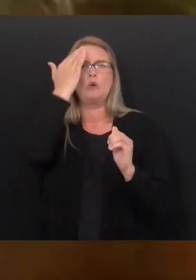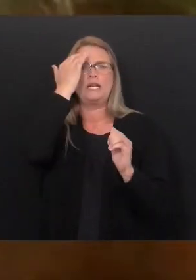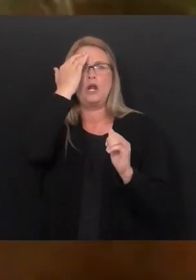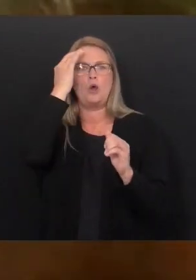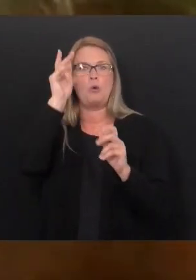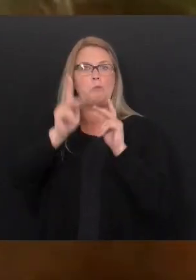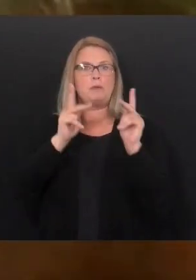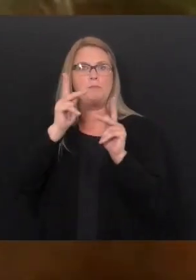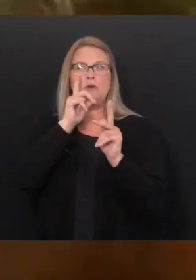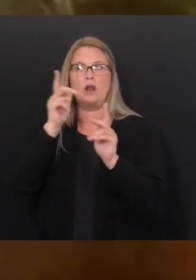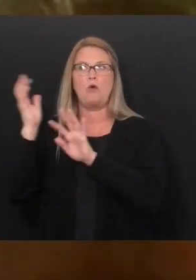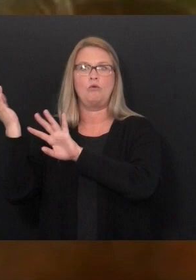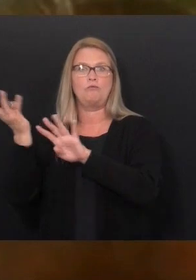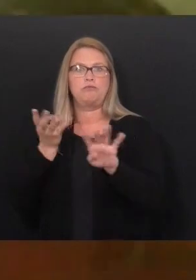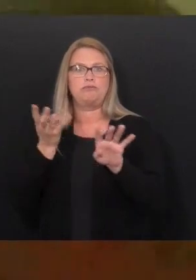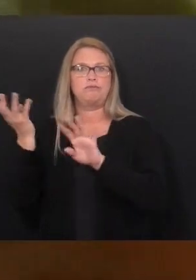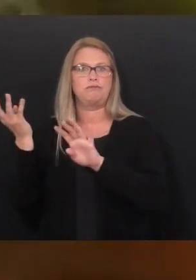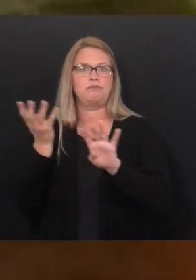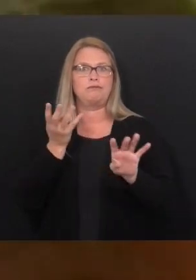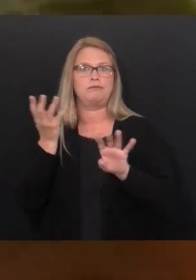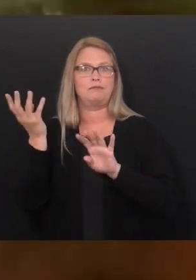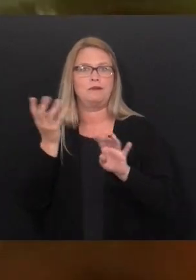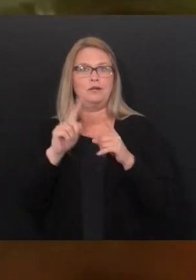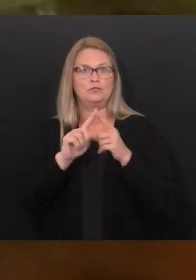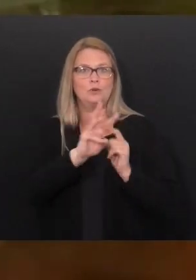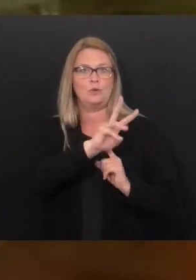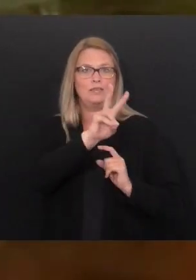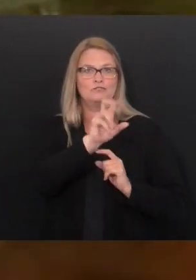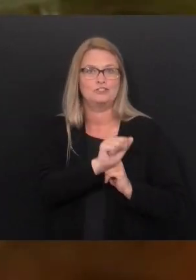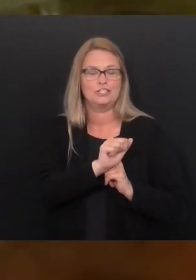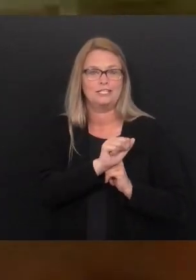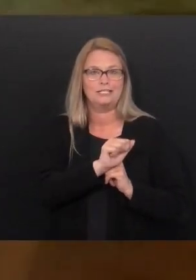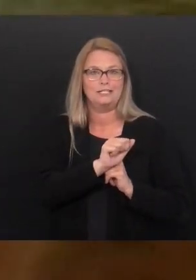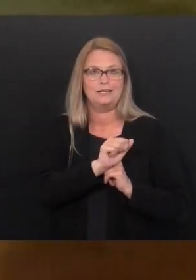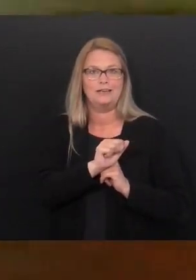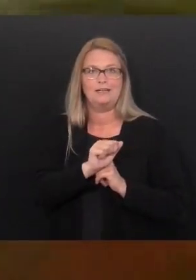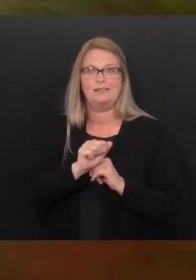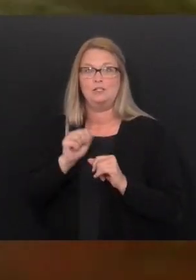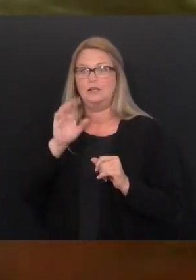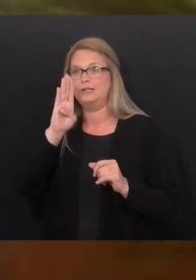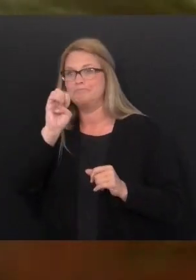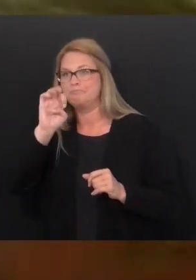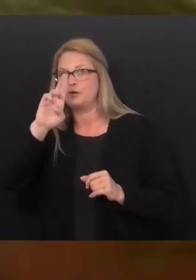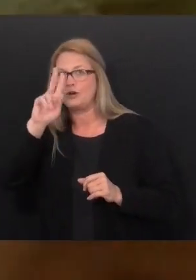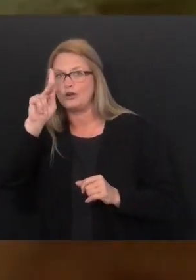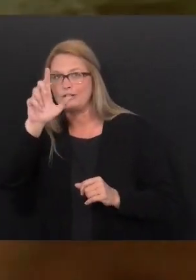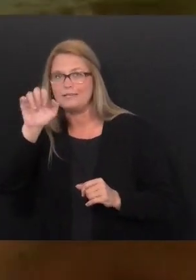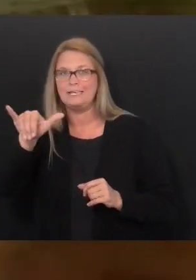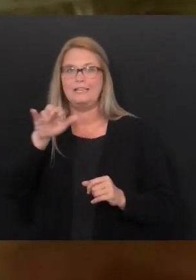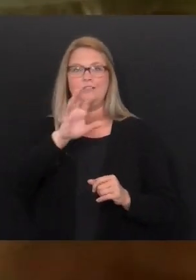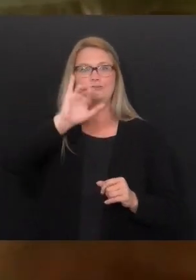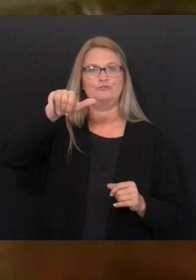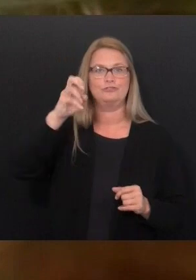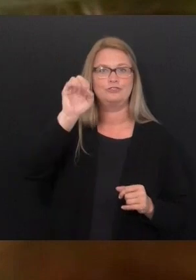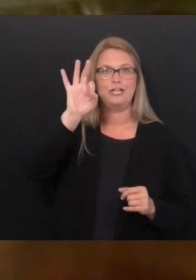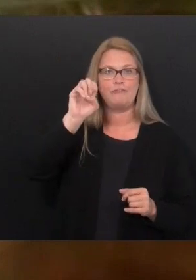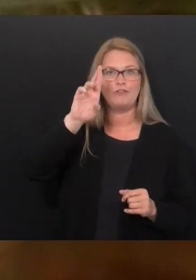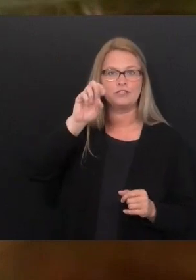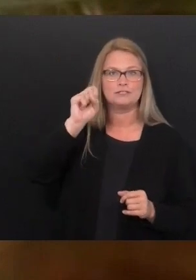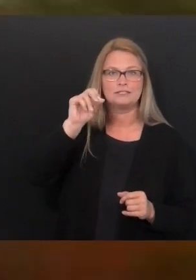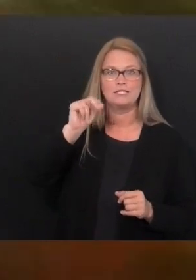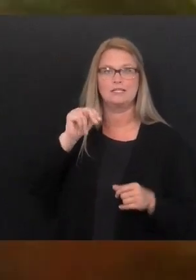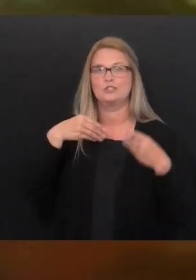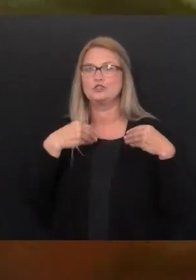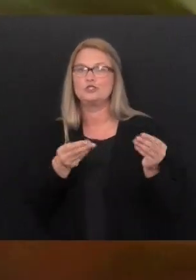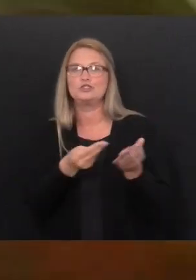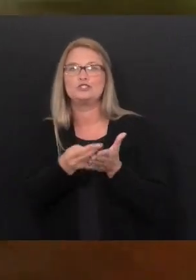flooding from Loudoun County, where everything is still closed, into Berkeley and Jefferson County to shop and